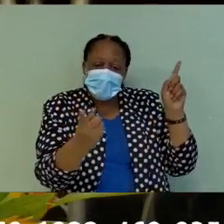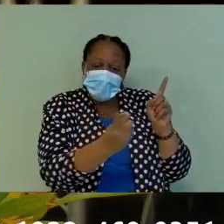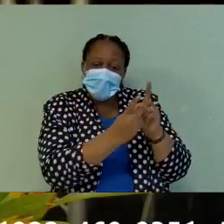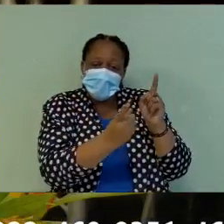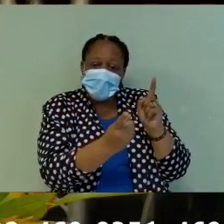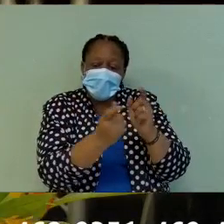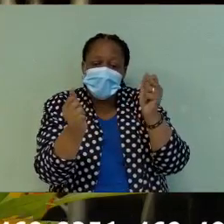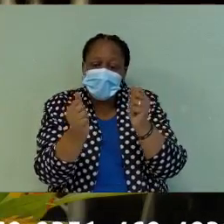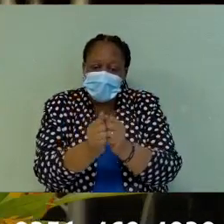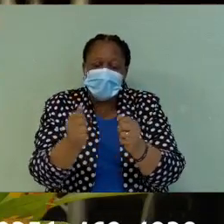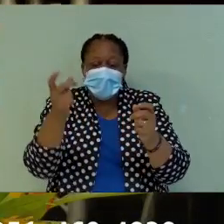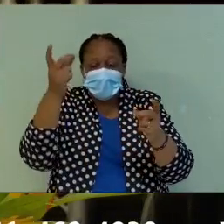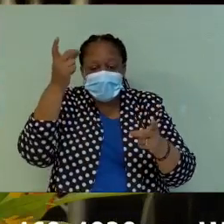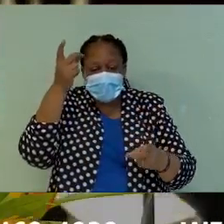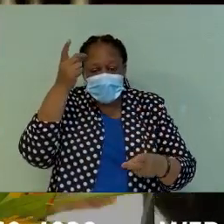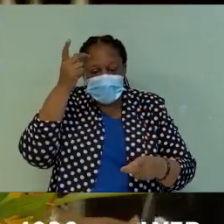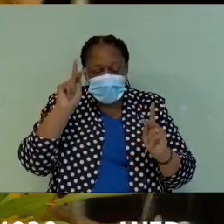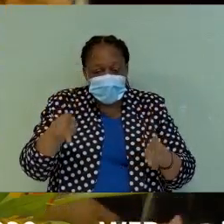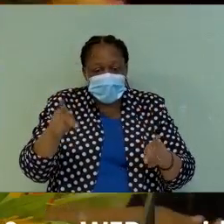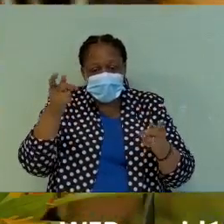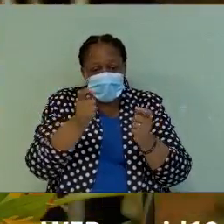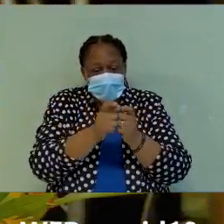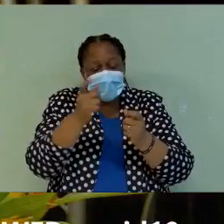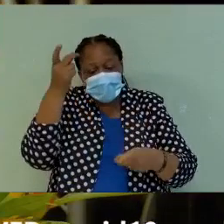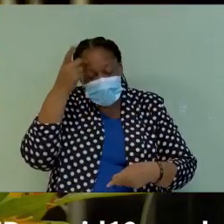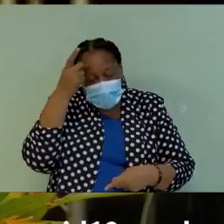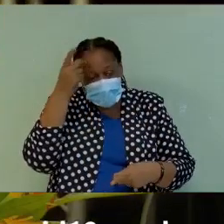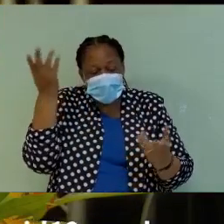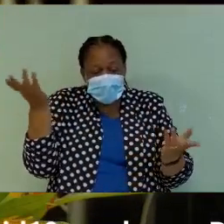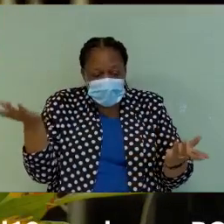and guidelines. Thank you.